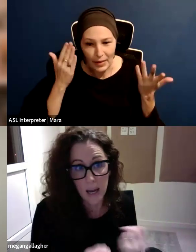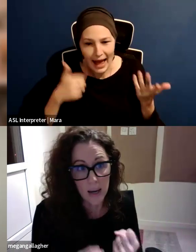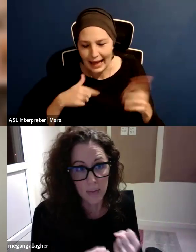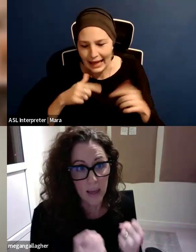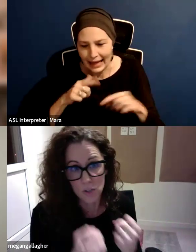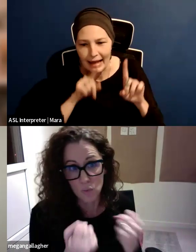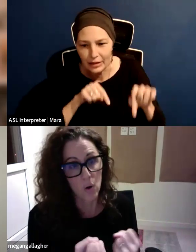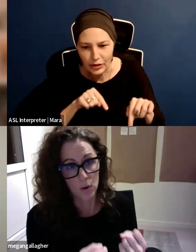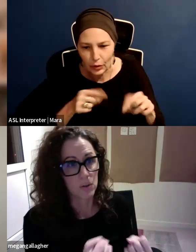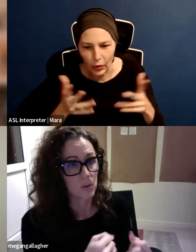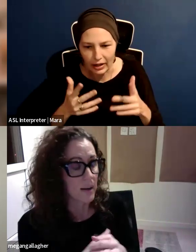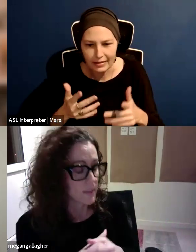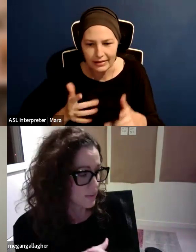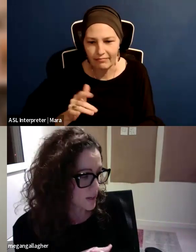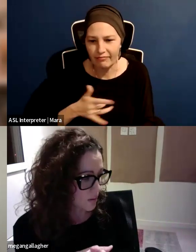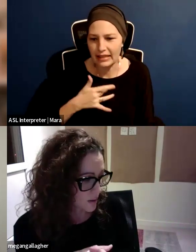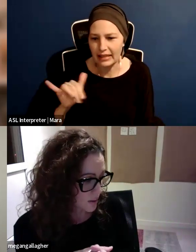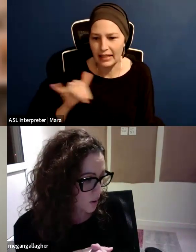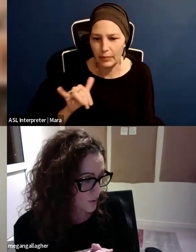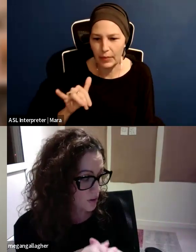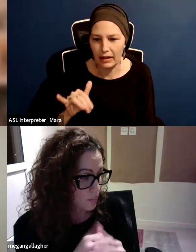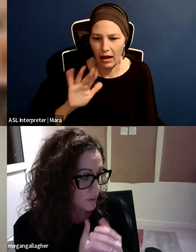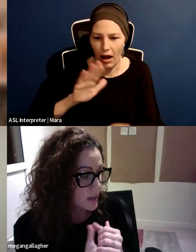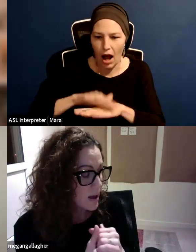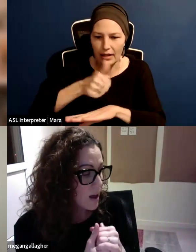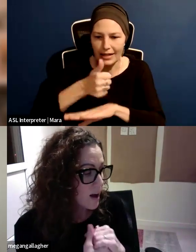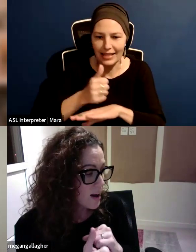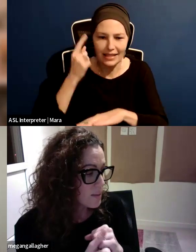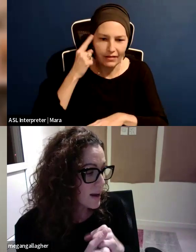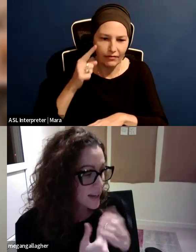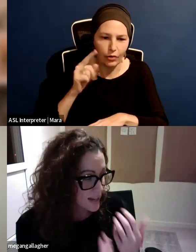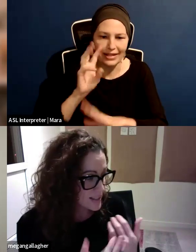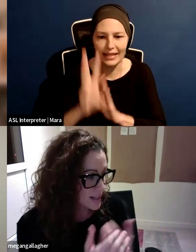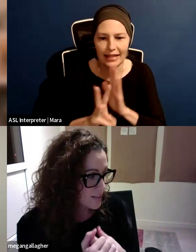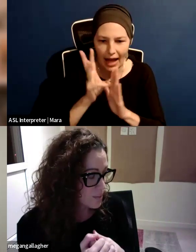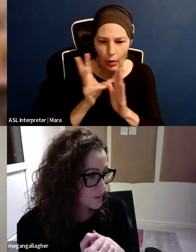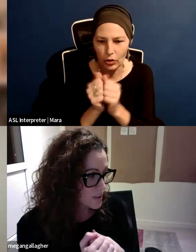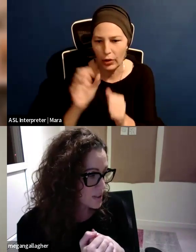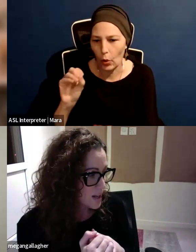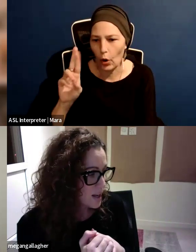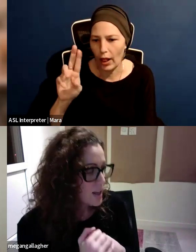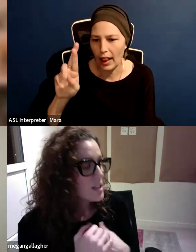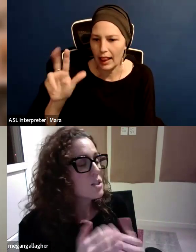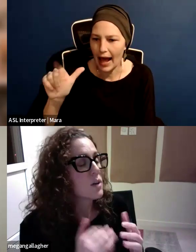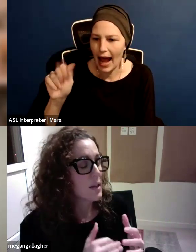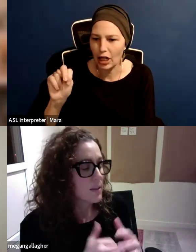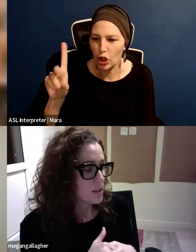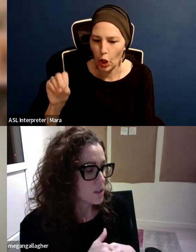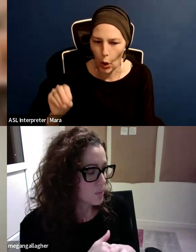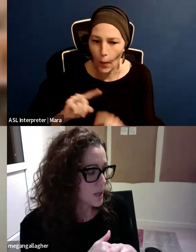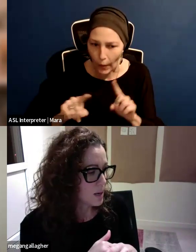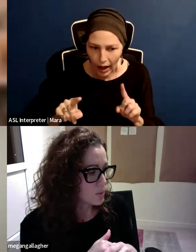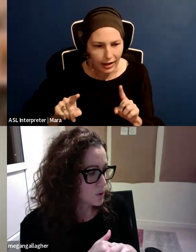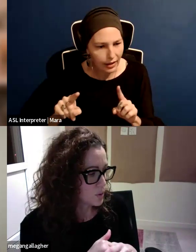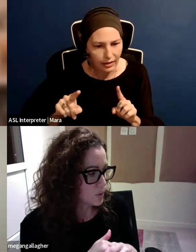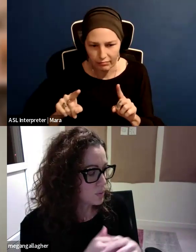6 hours because I that's all her. So I have to give that all to her. But I can say that it was such a great thing